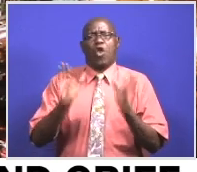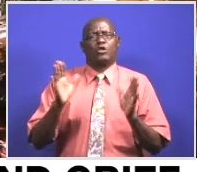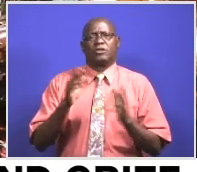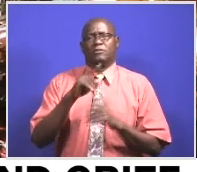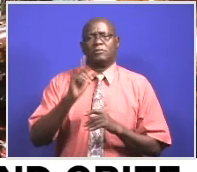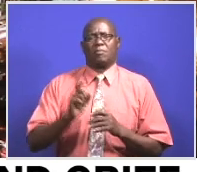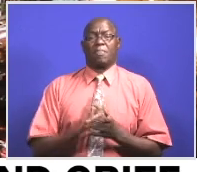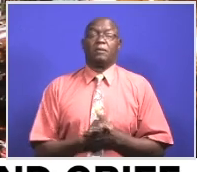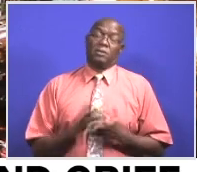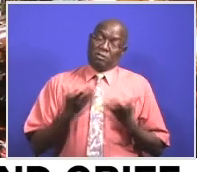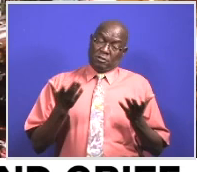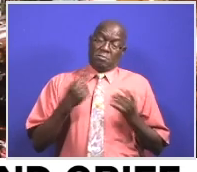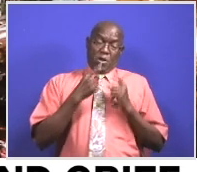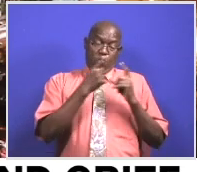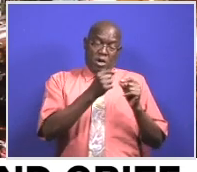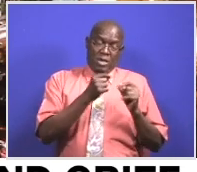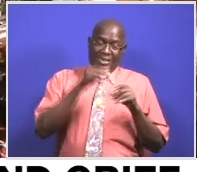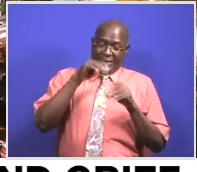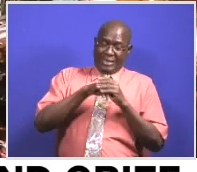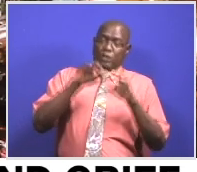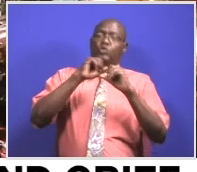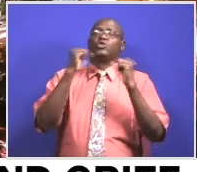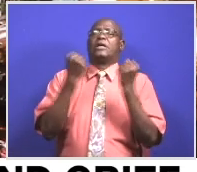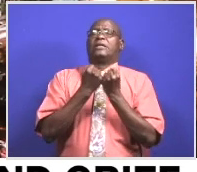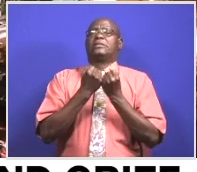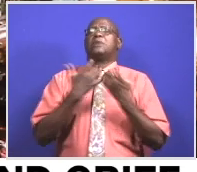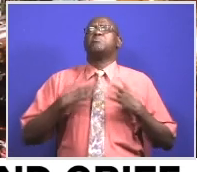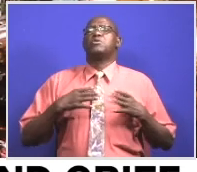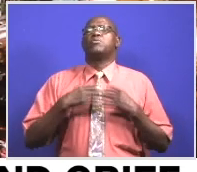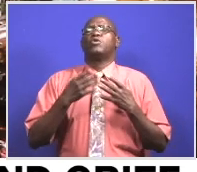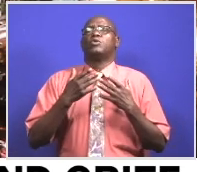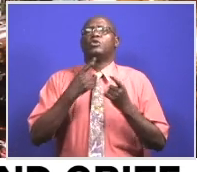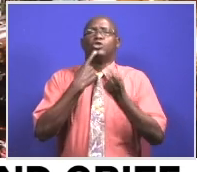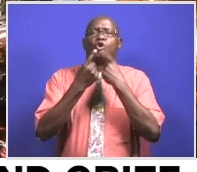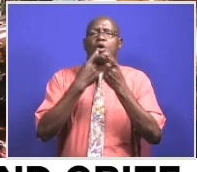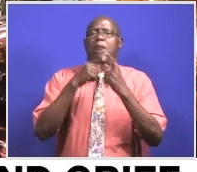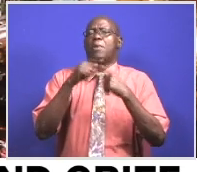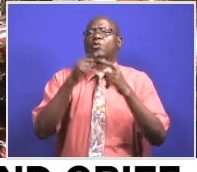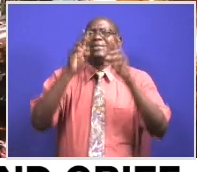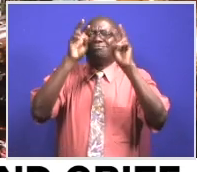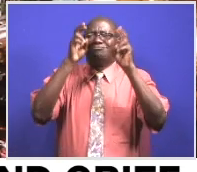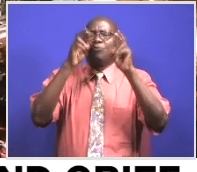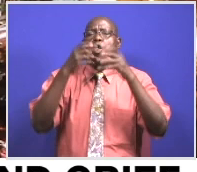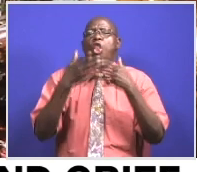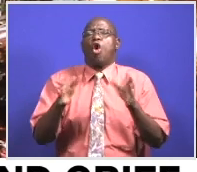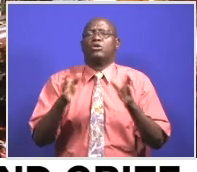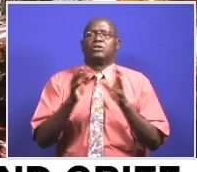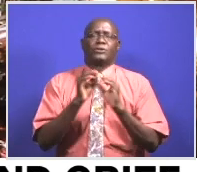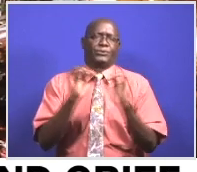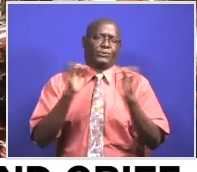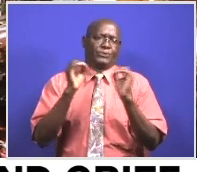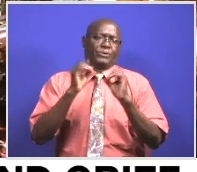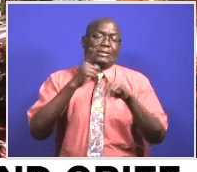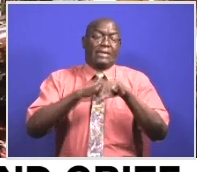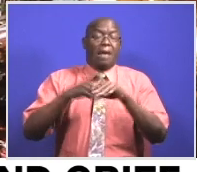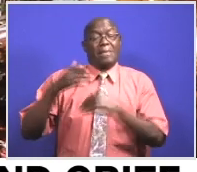the society, people don't speak about a loss when you are facing a breakup in your